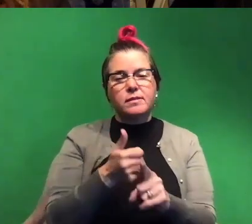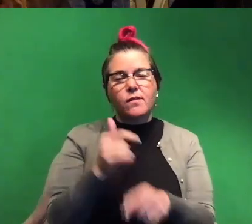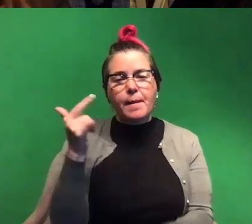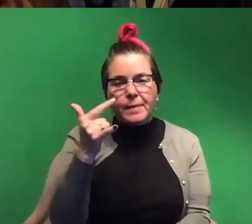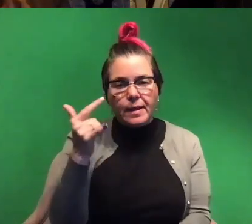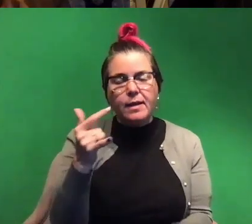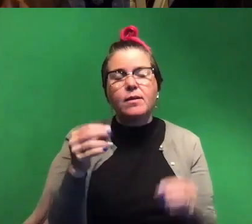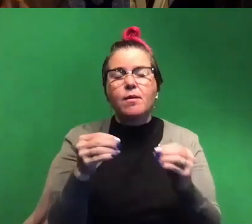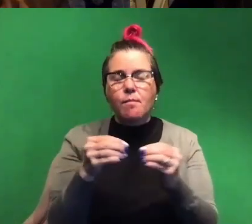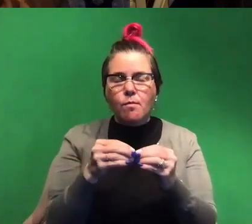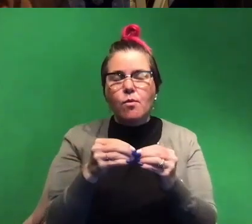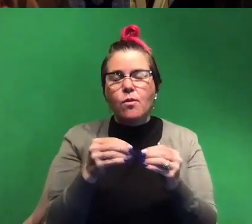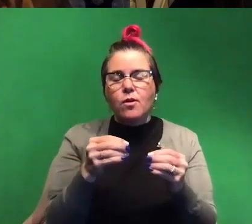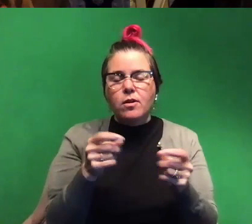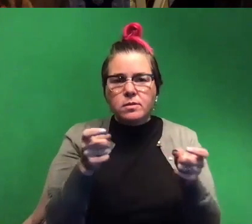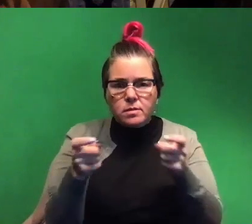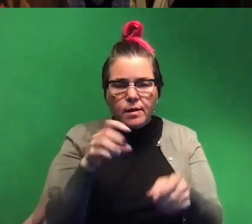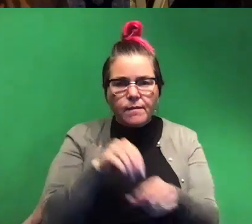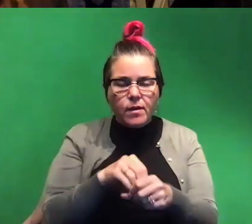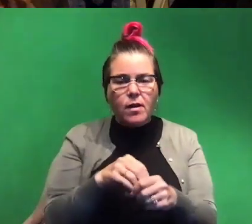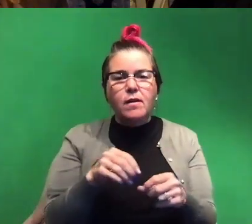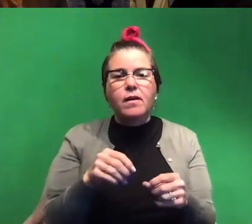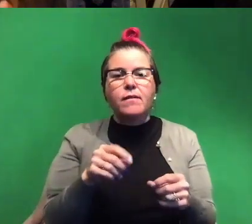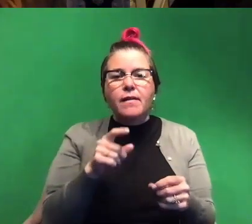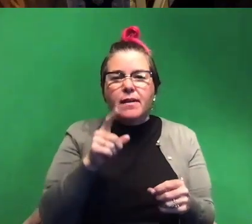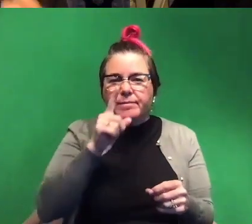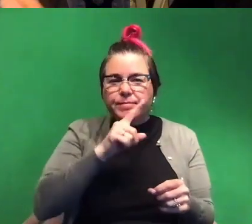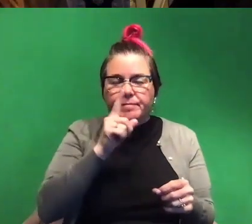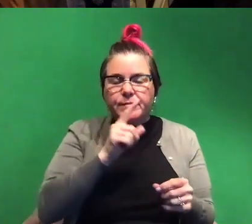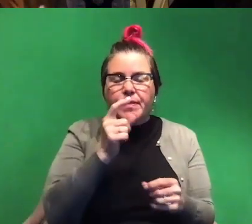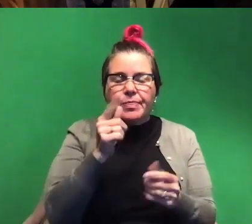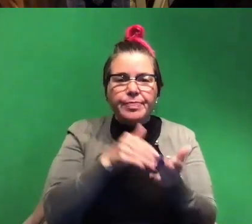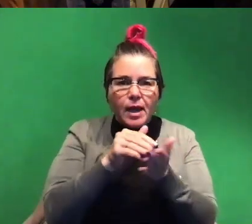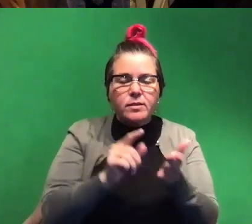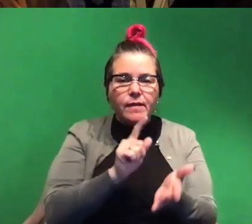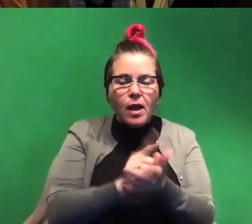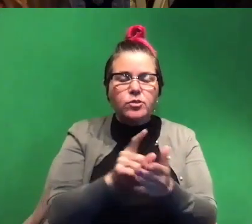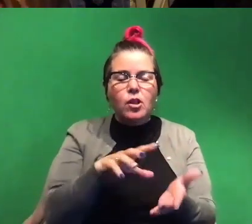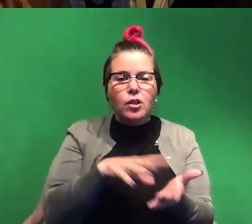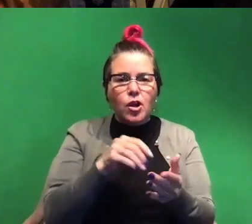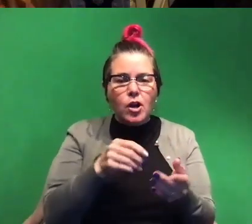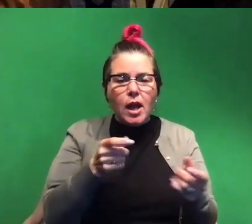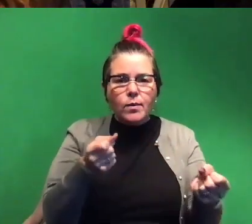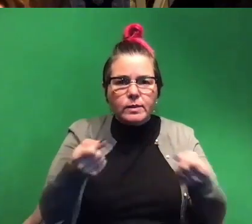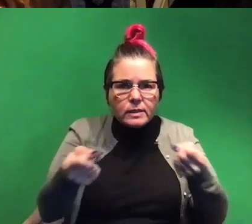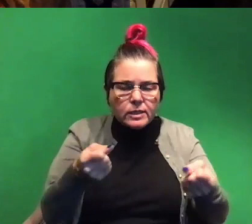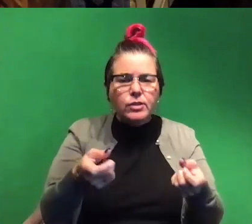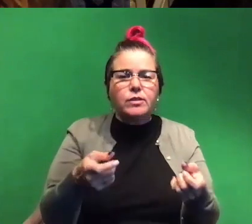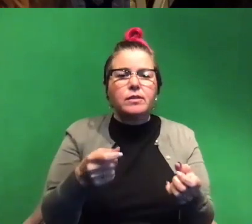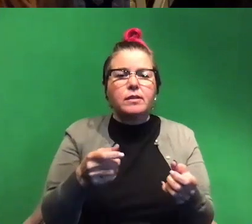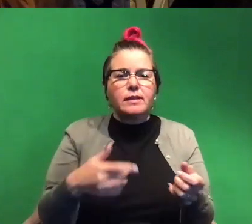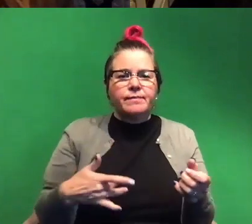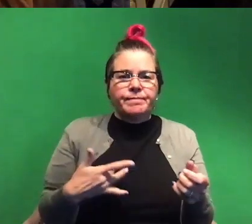more piloting, and they would need to be in simulations for thousands of hours to learn how to steer and get a sense of what